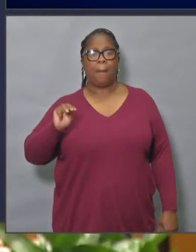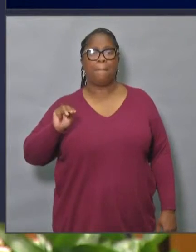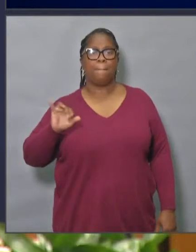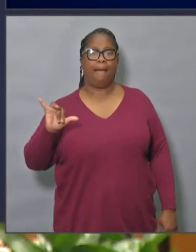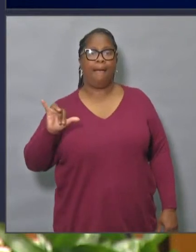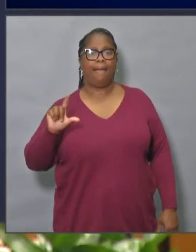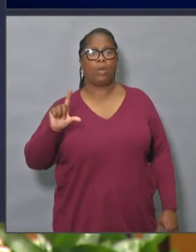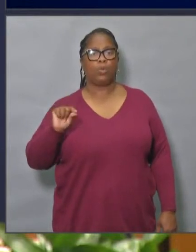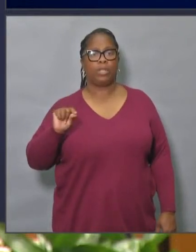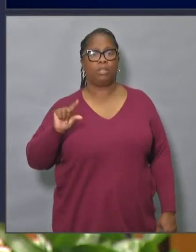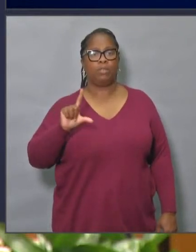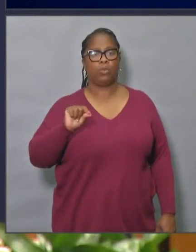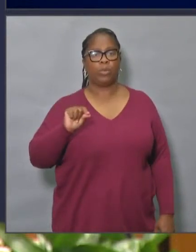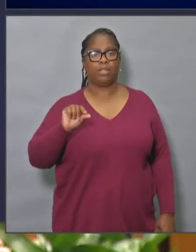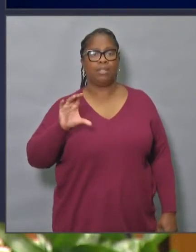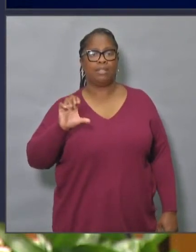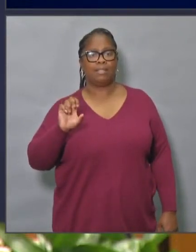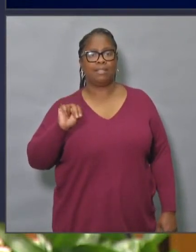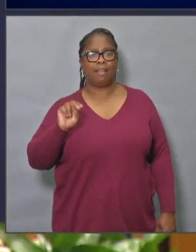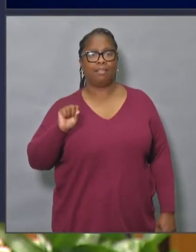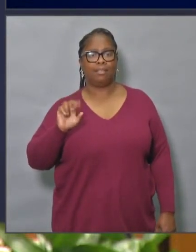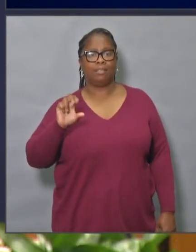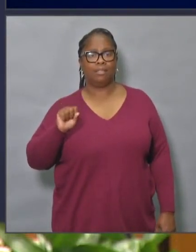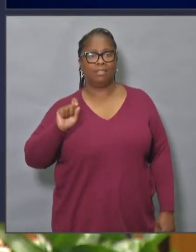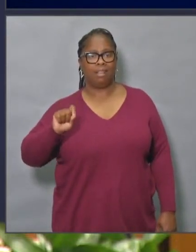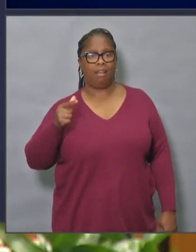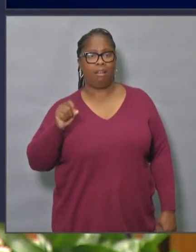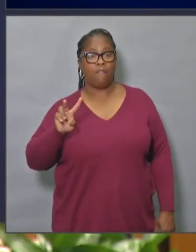www.my2020census.gov or simply call